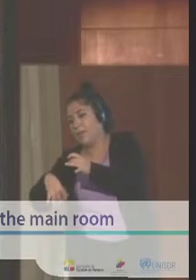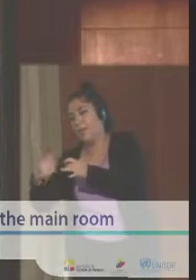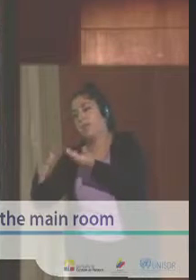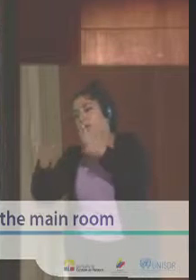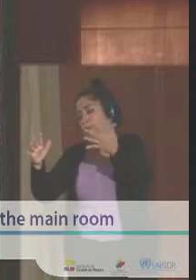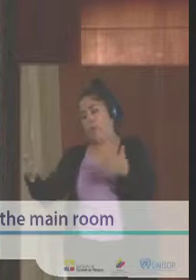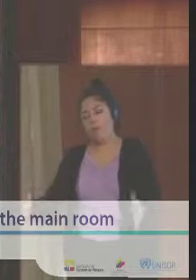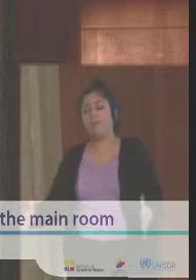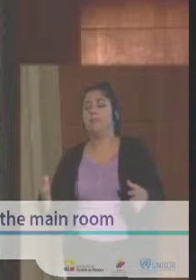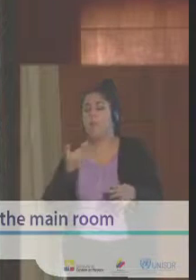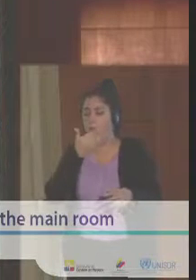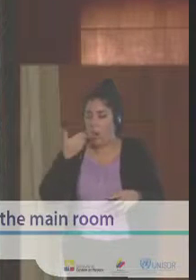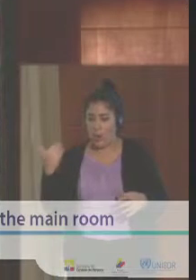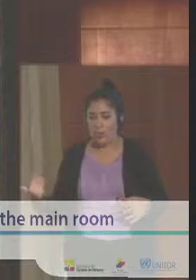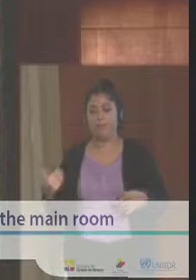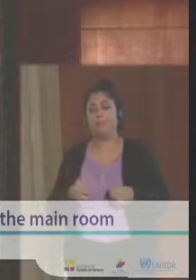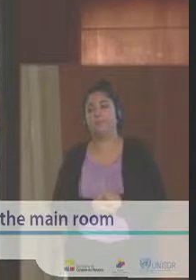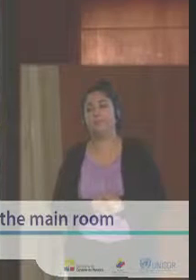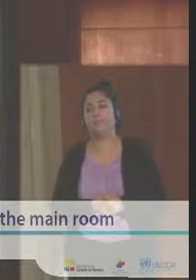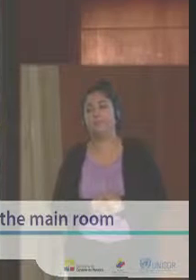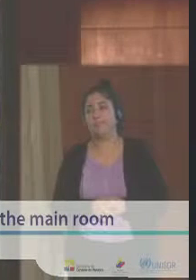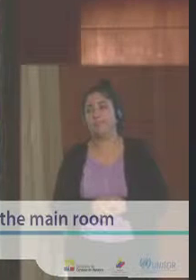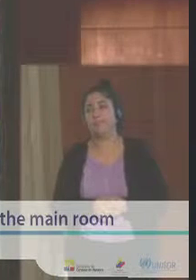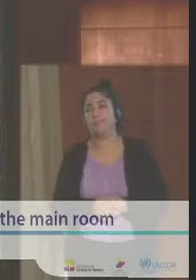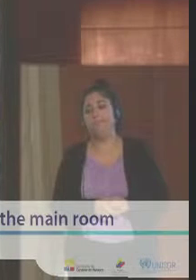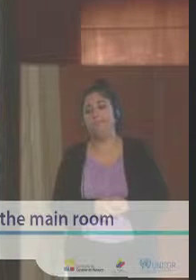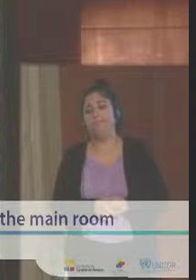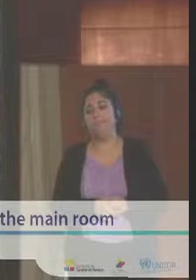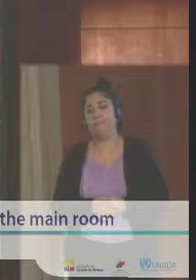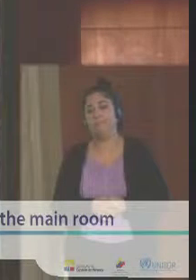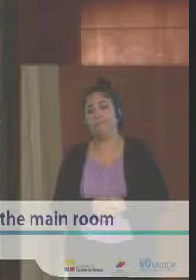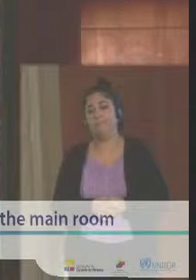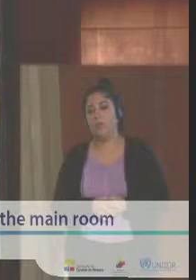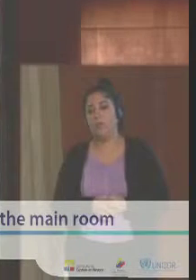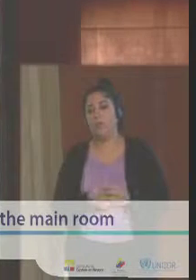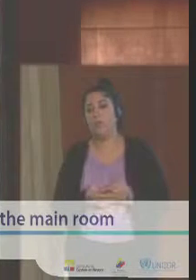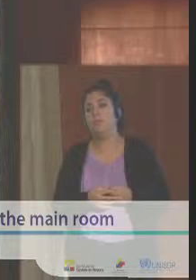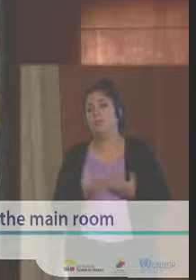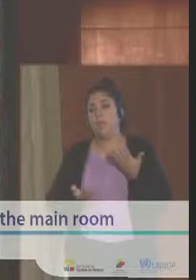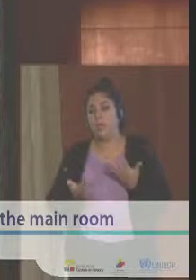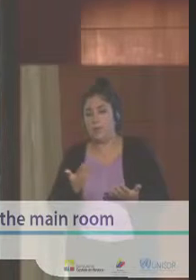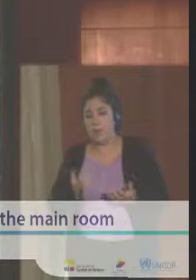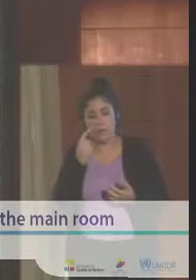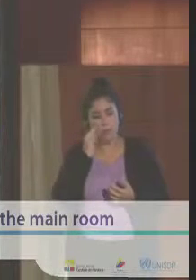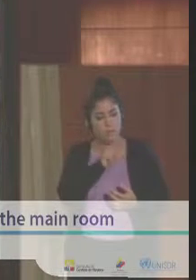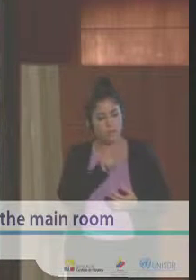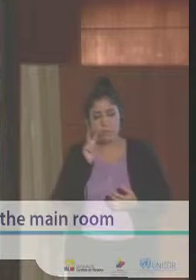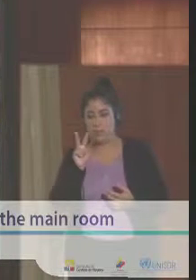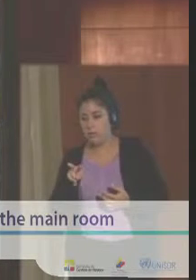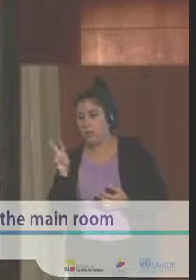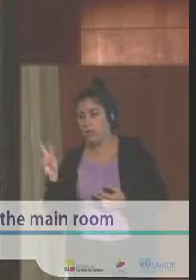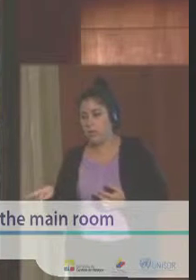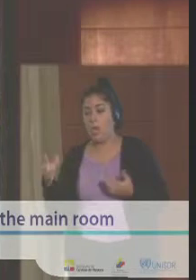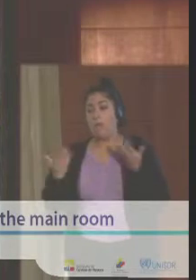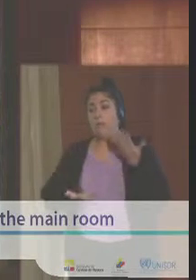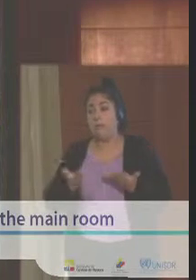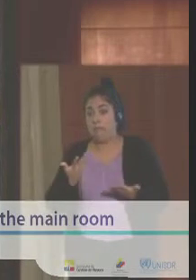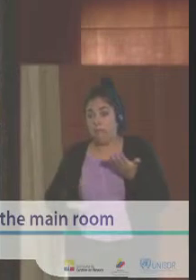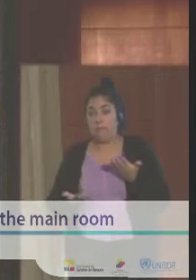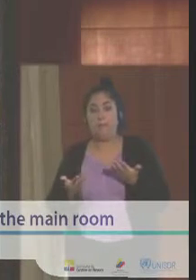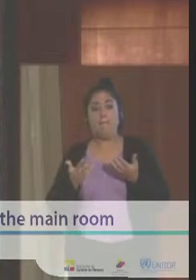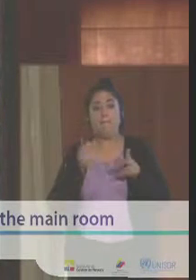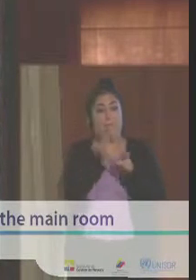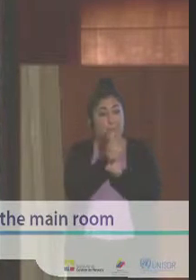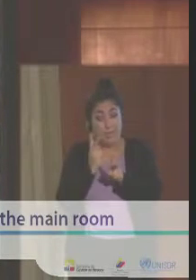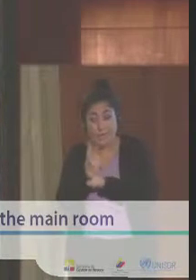is what has to do with avoided costs and the cost of benefit analysis. And dangers or hazards can be exacerbated and will